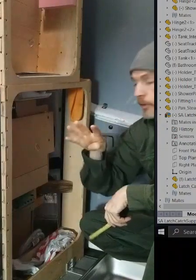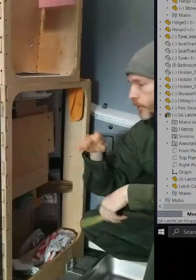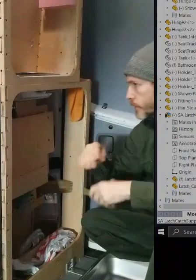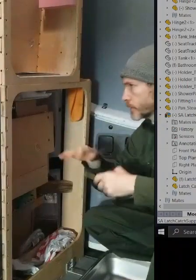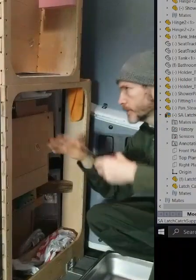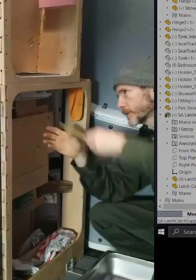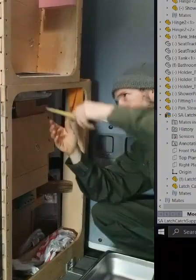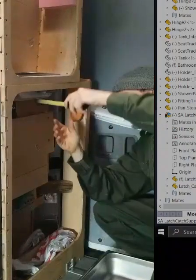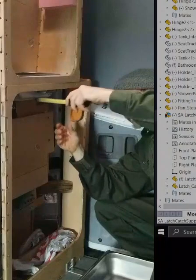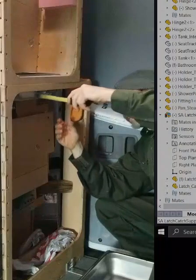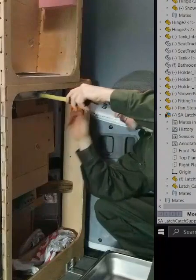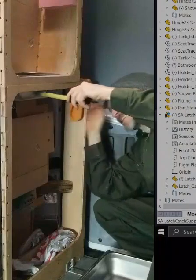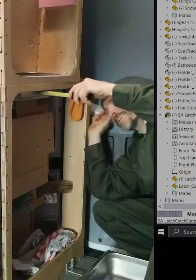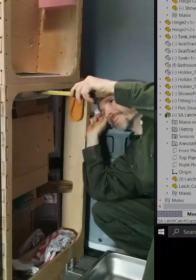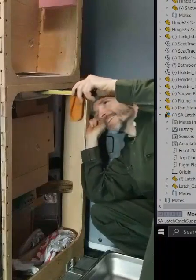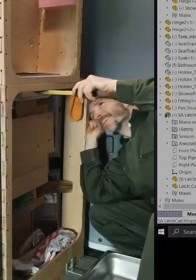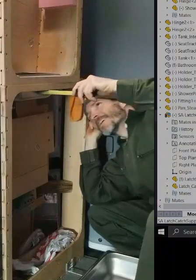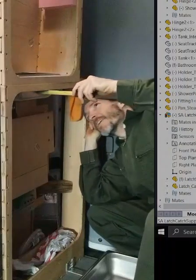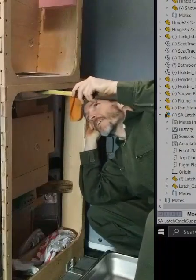1 1/4.